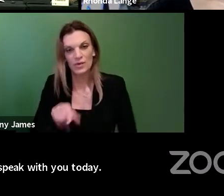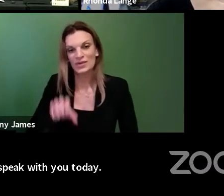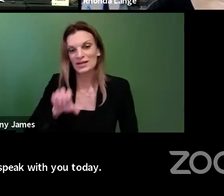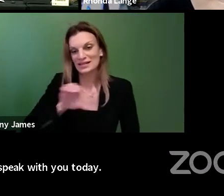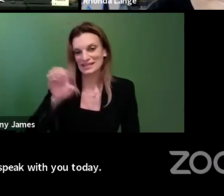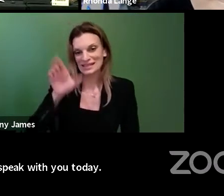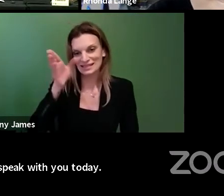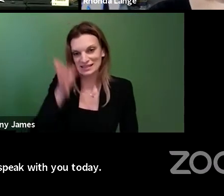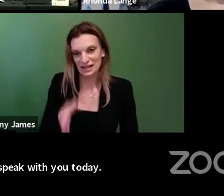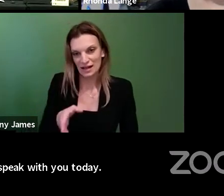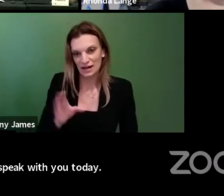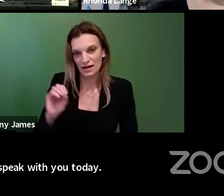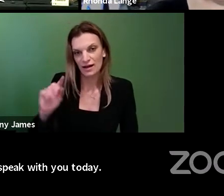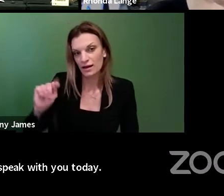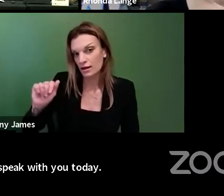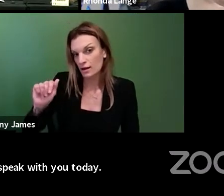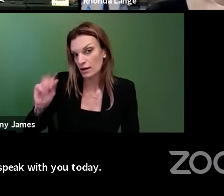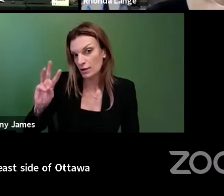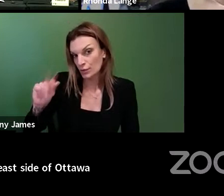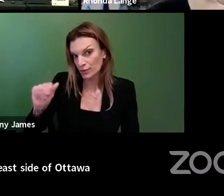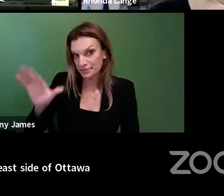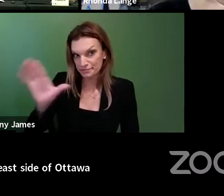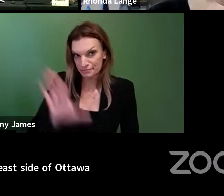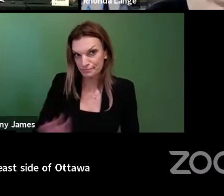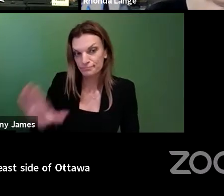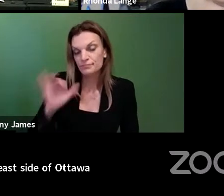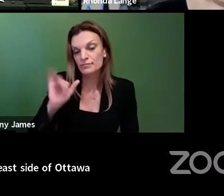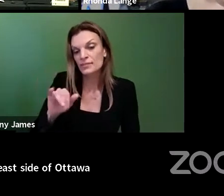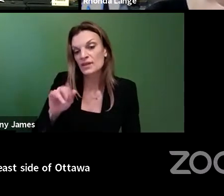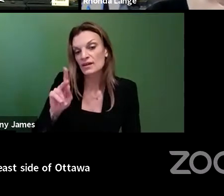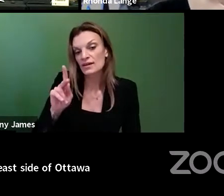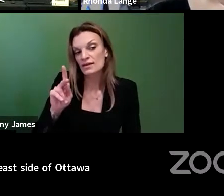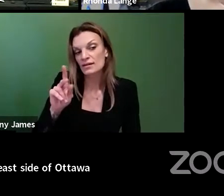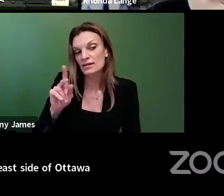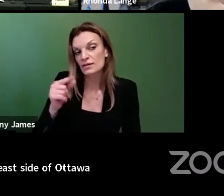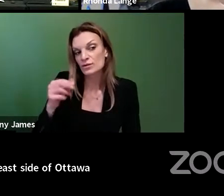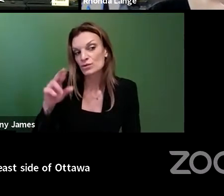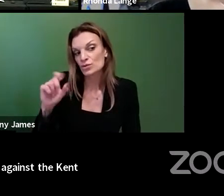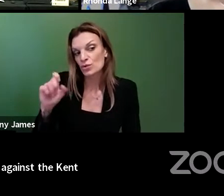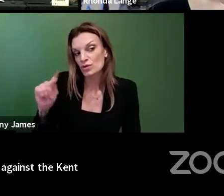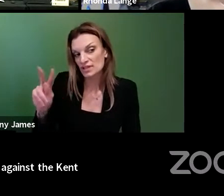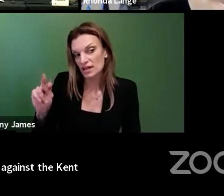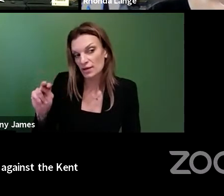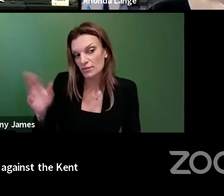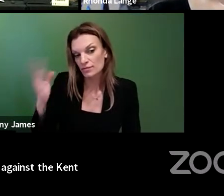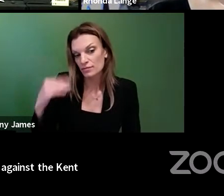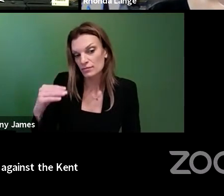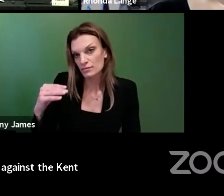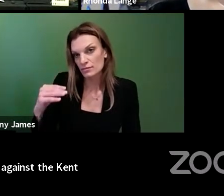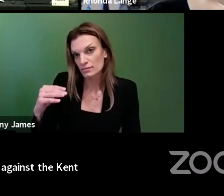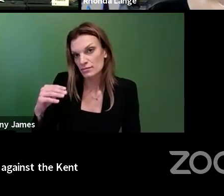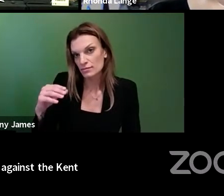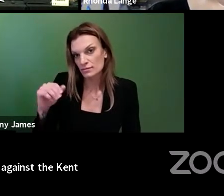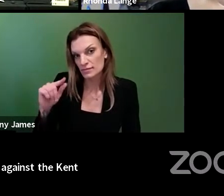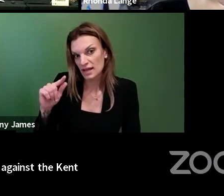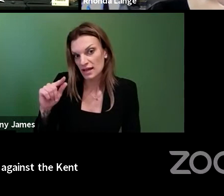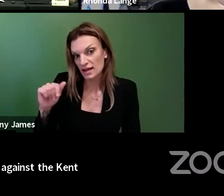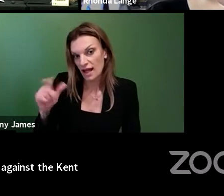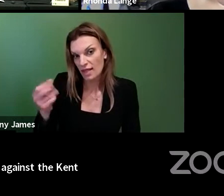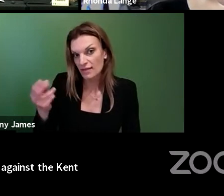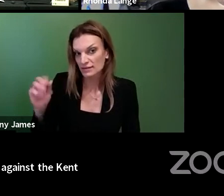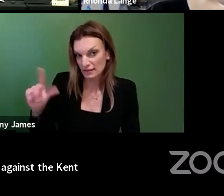County. Georgetown is right against the Kent County line. So Georgetown is Jenison, Hudsonville, Allendale, that